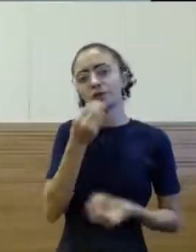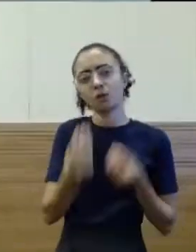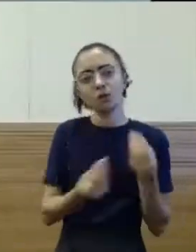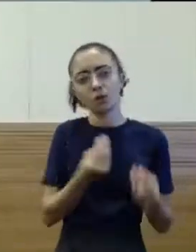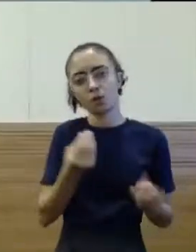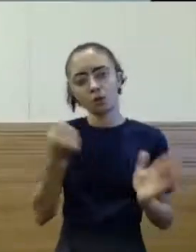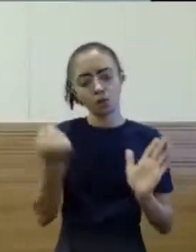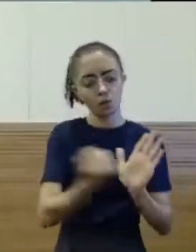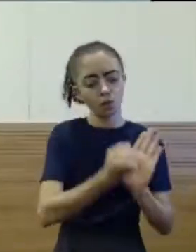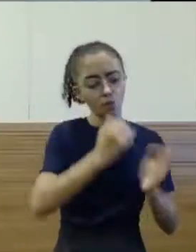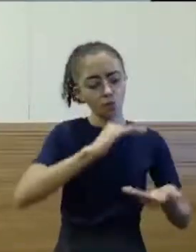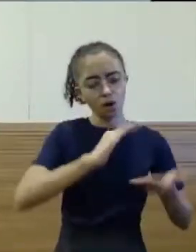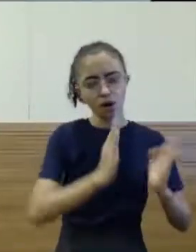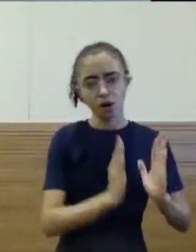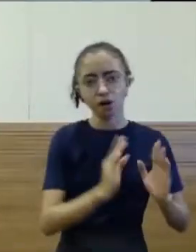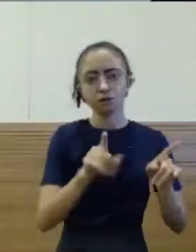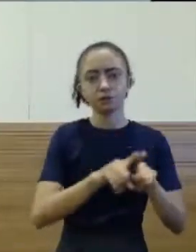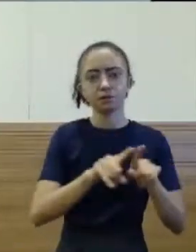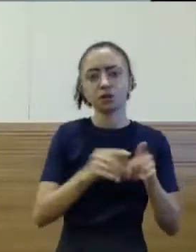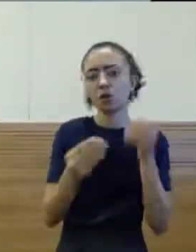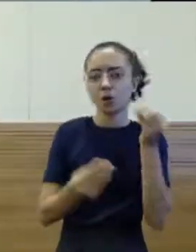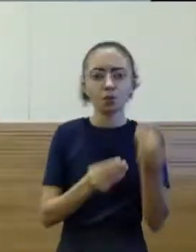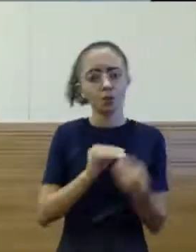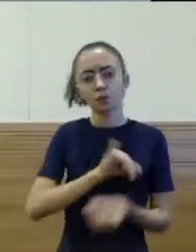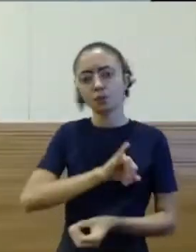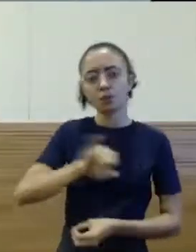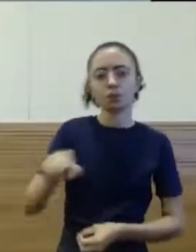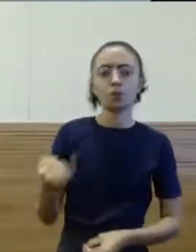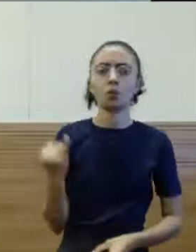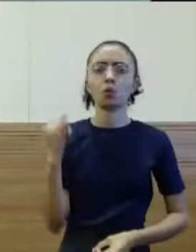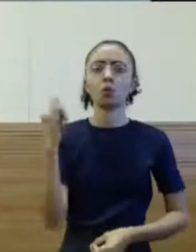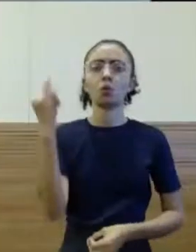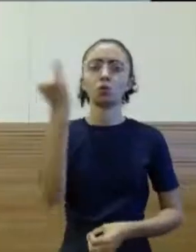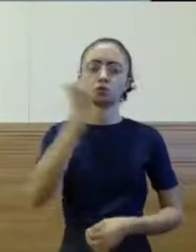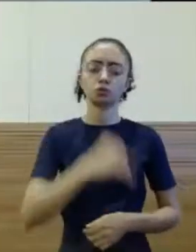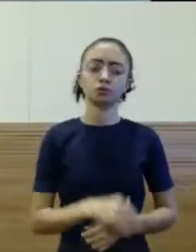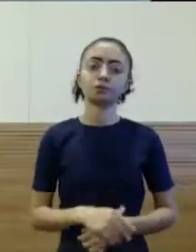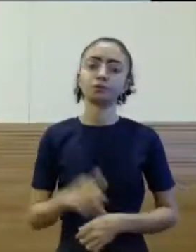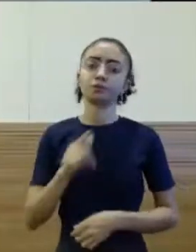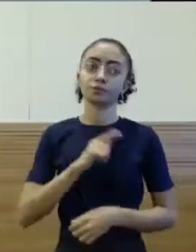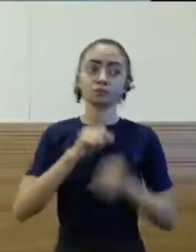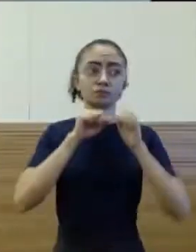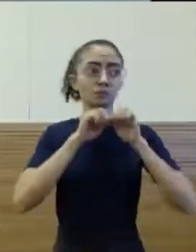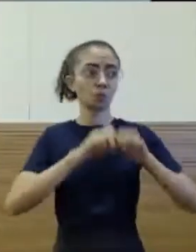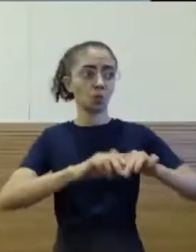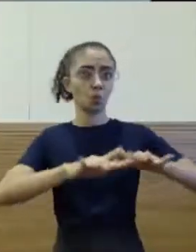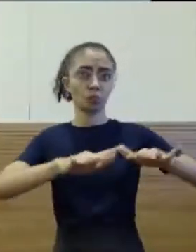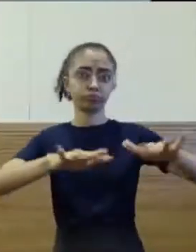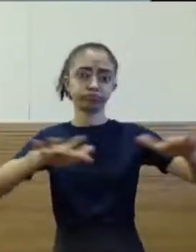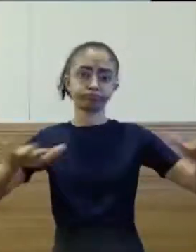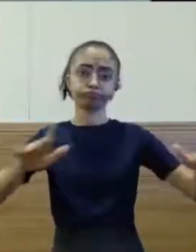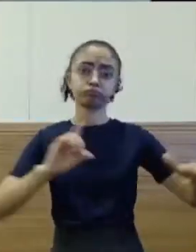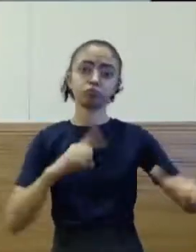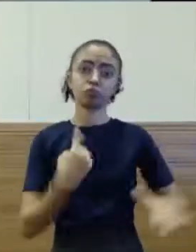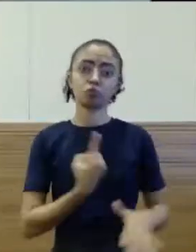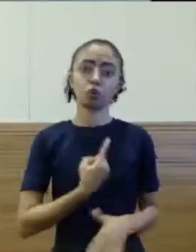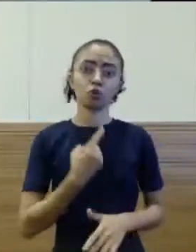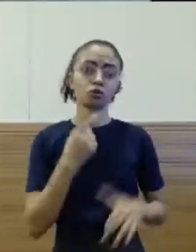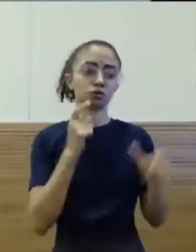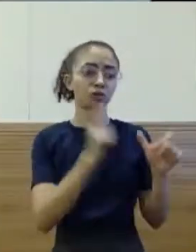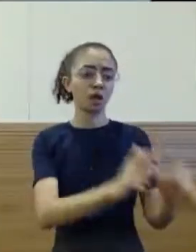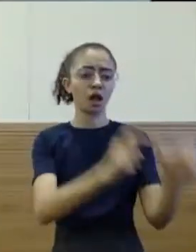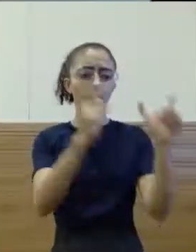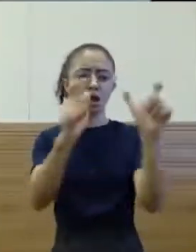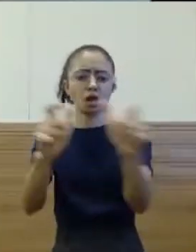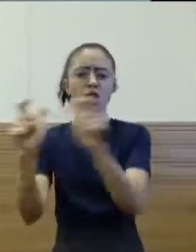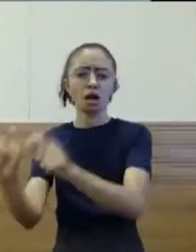refresco. labeling and the tax on sugary drinks. Y se pudo llegar a And varias partes we de need la to reach población different porque